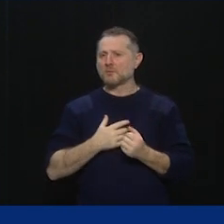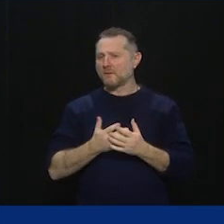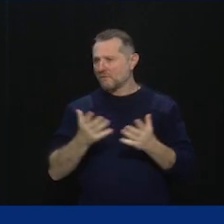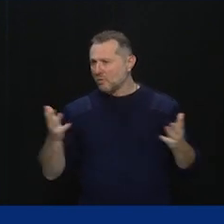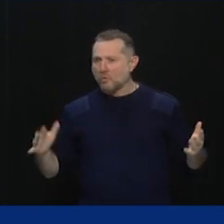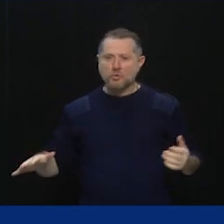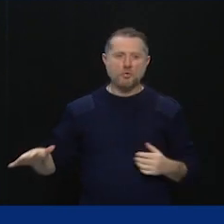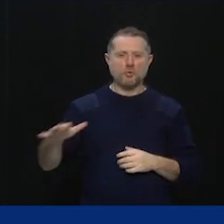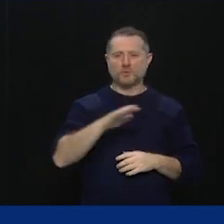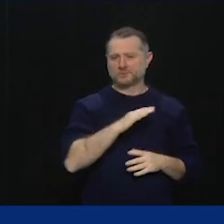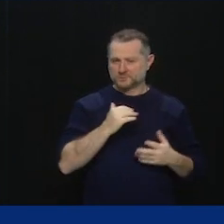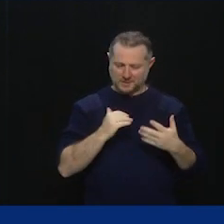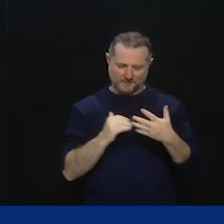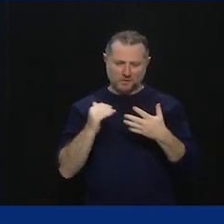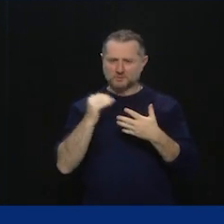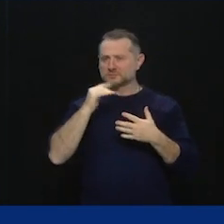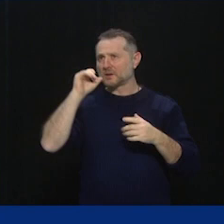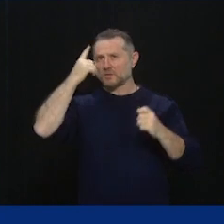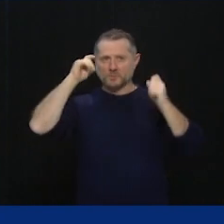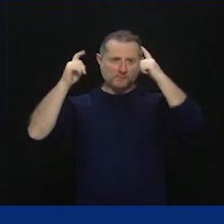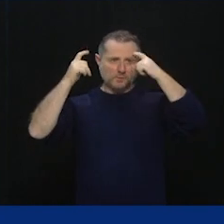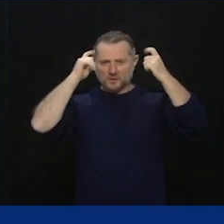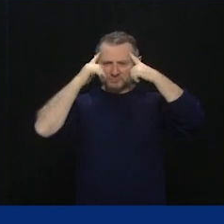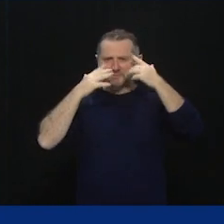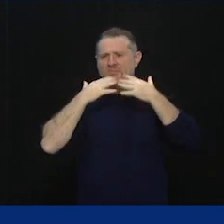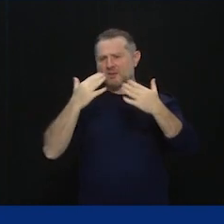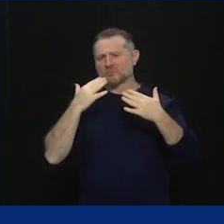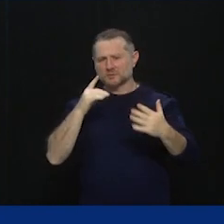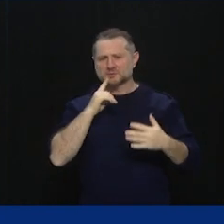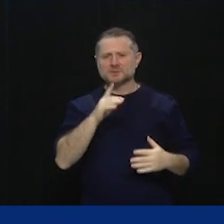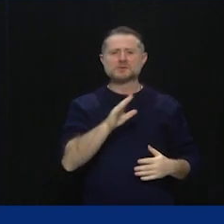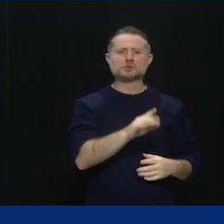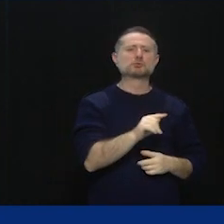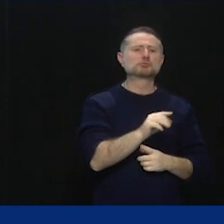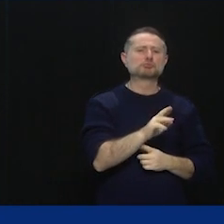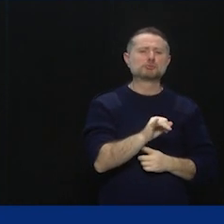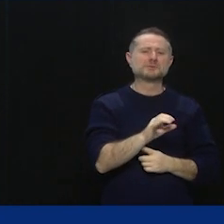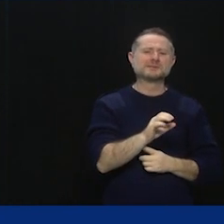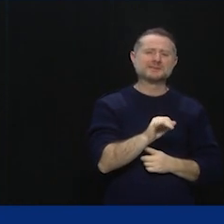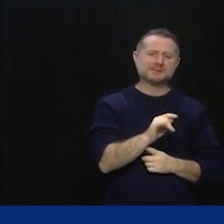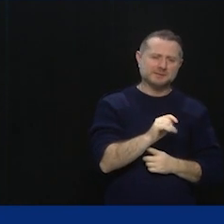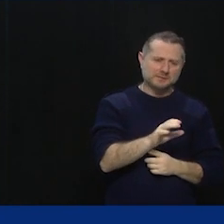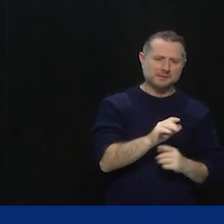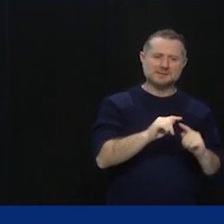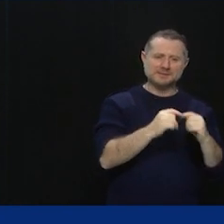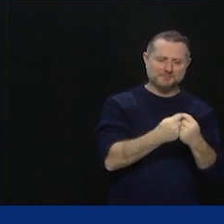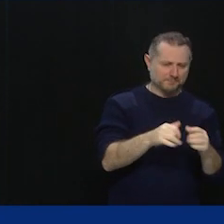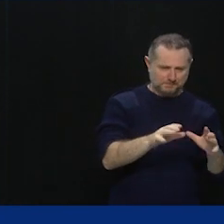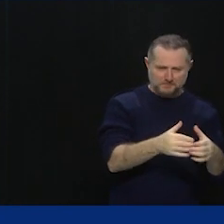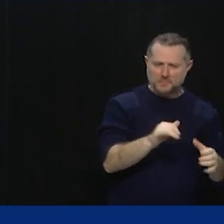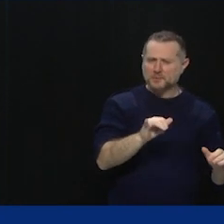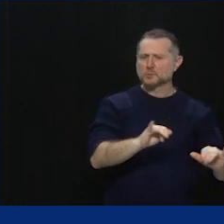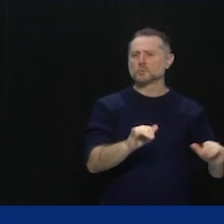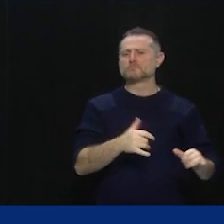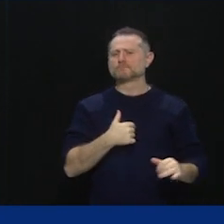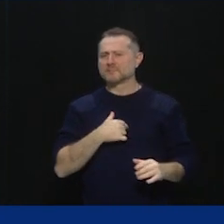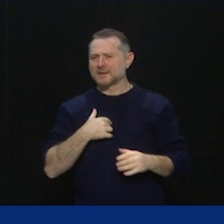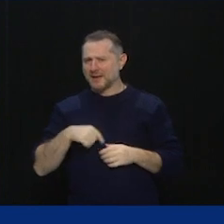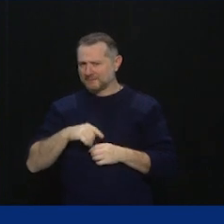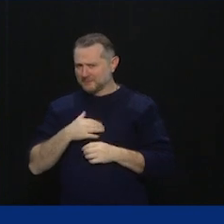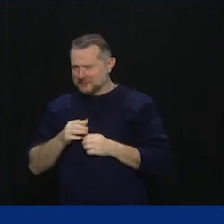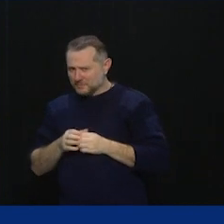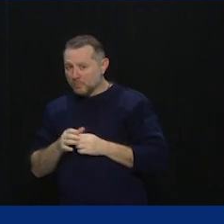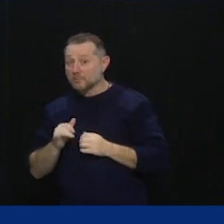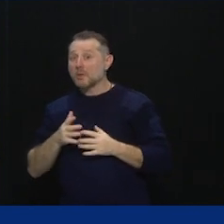want to thank our TriTech team as well. And TriTech has an immediate team and an extended team. It's kind of like your brothers